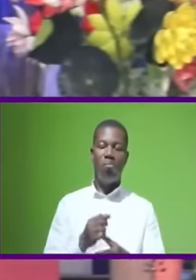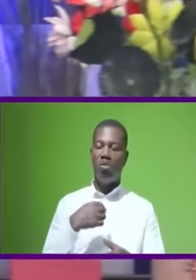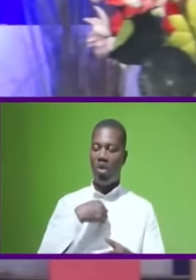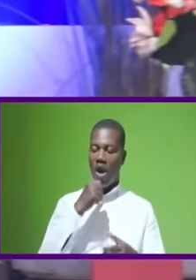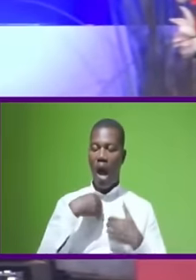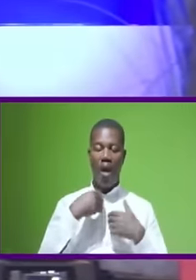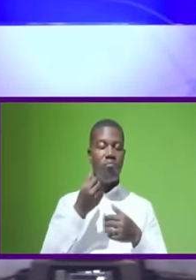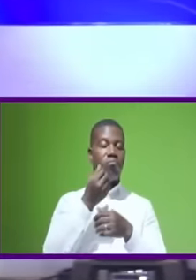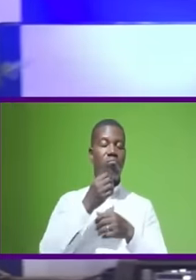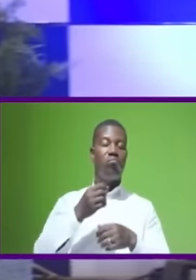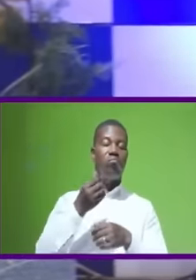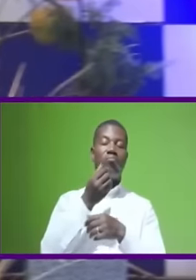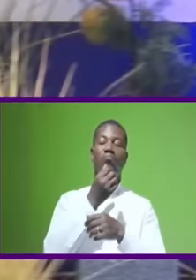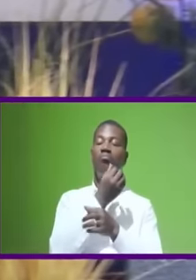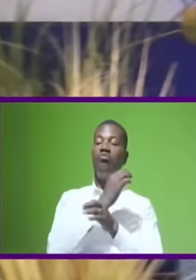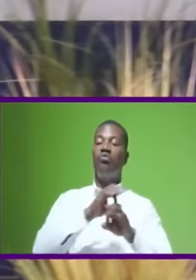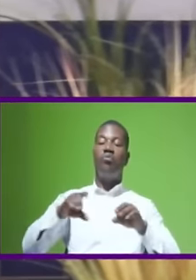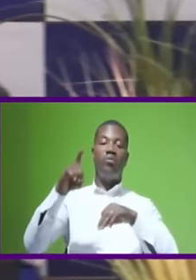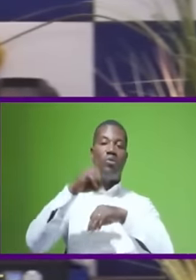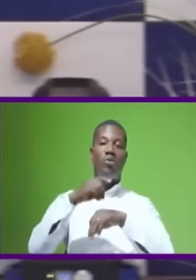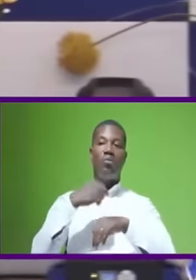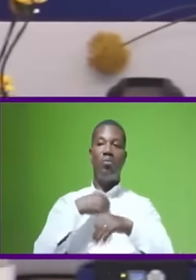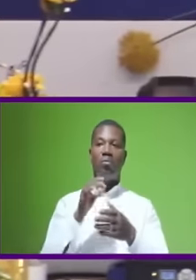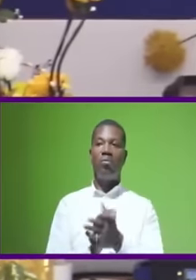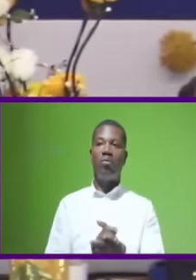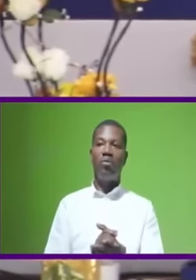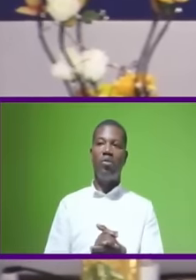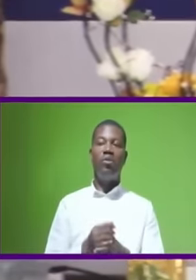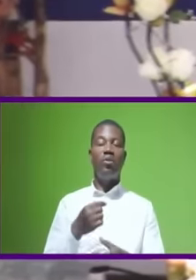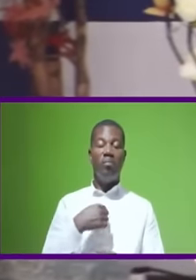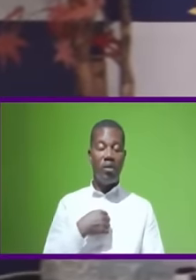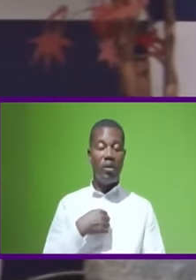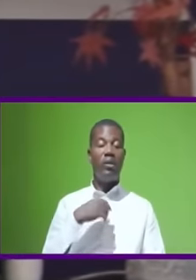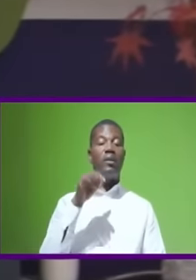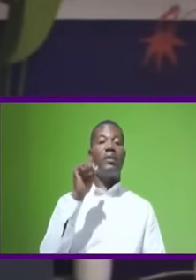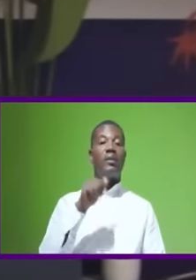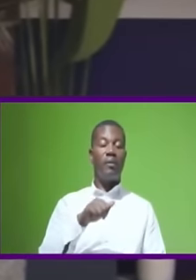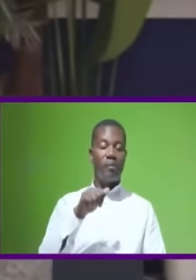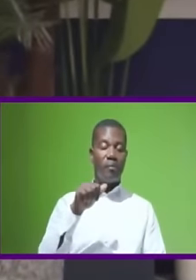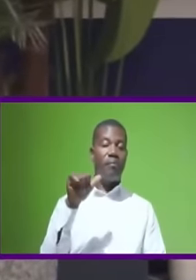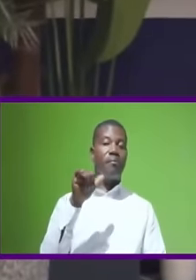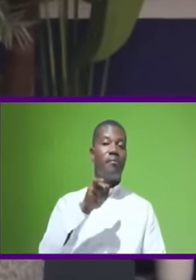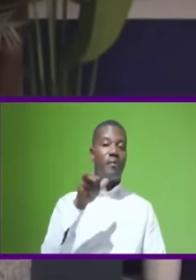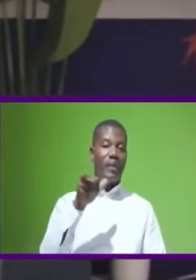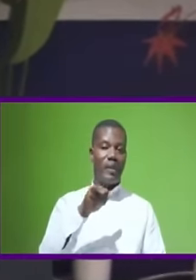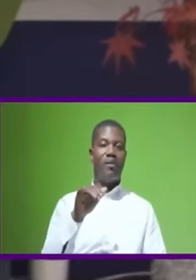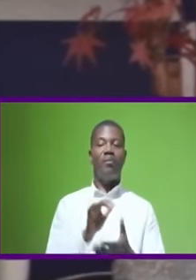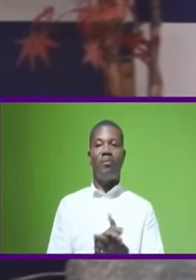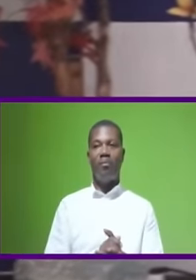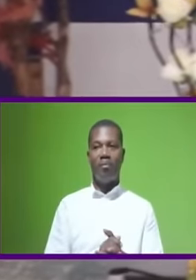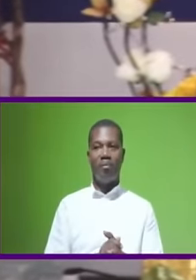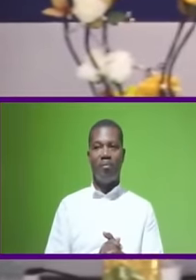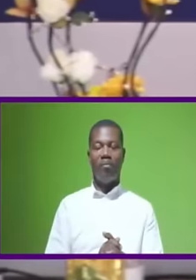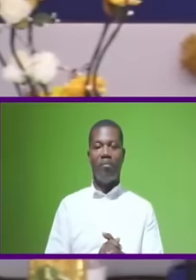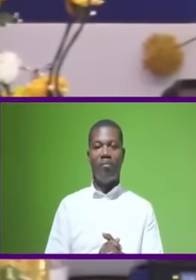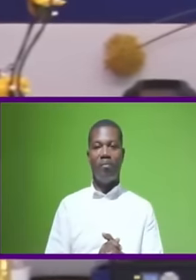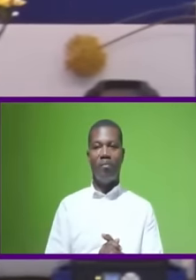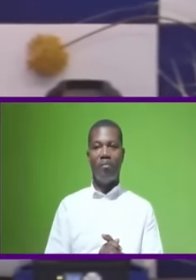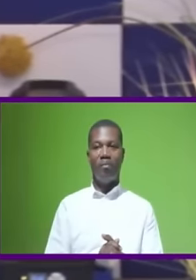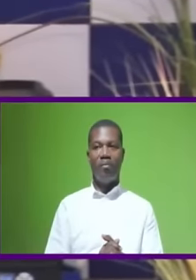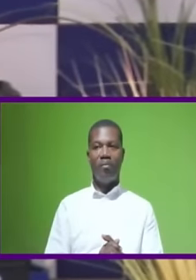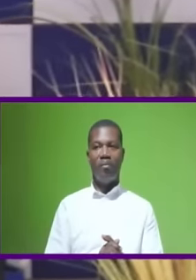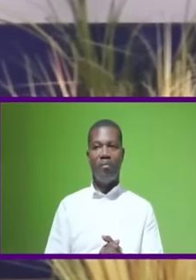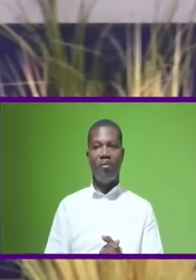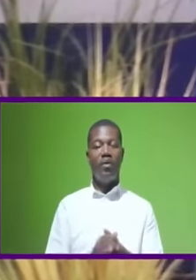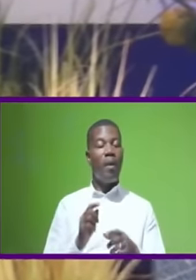ho. I am not of myself. And I come in so. Other than that, like I will also. So I